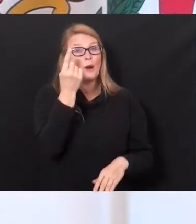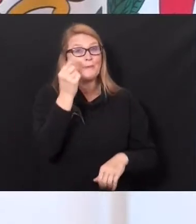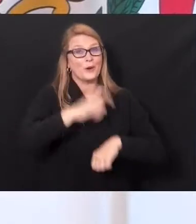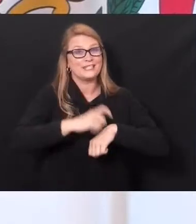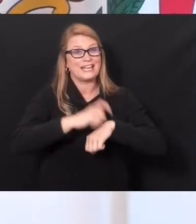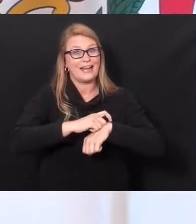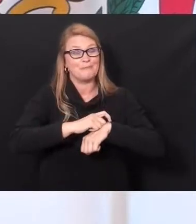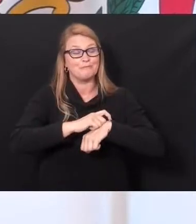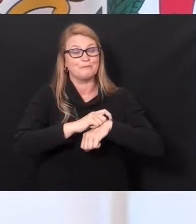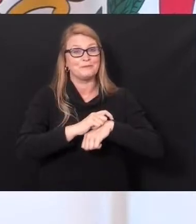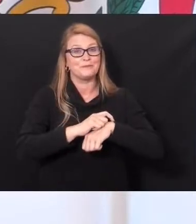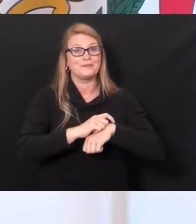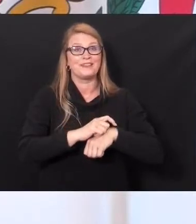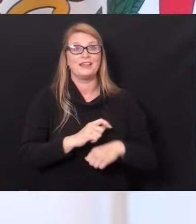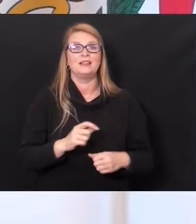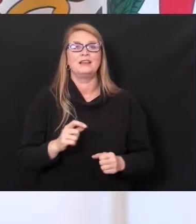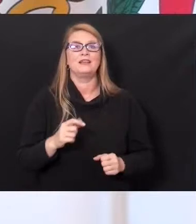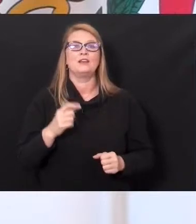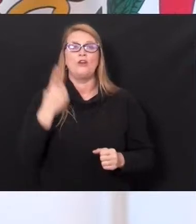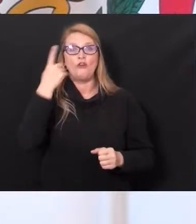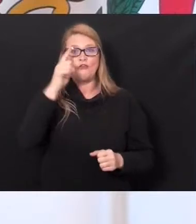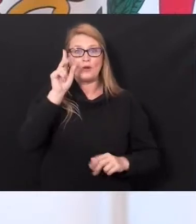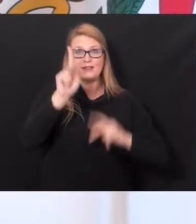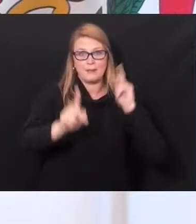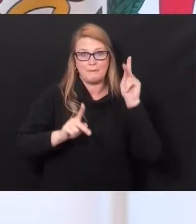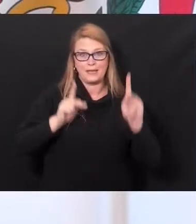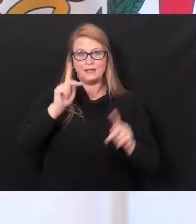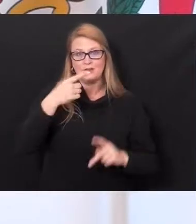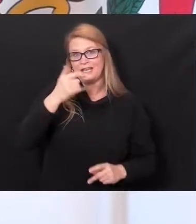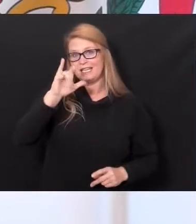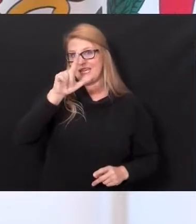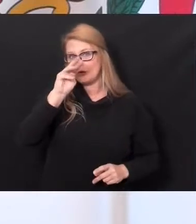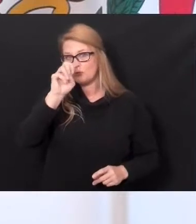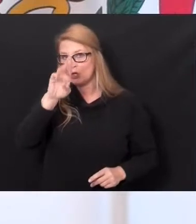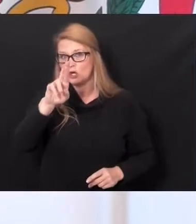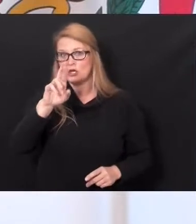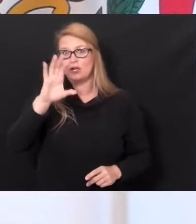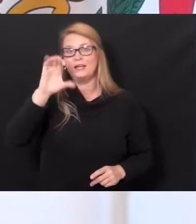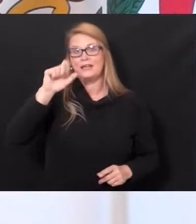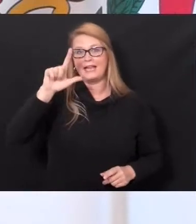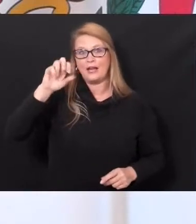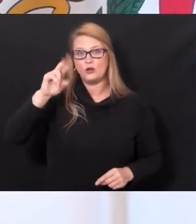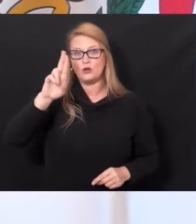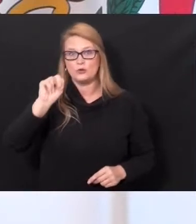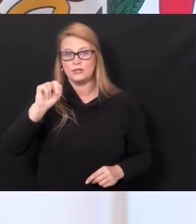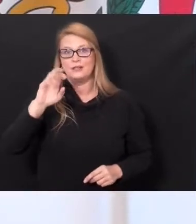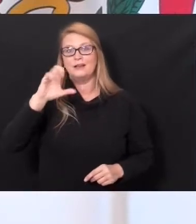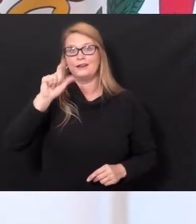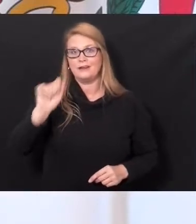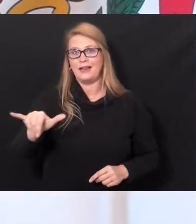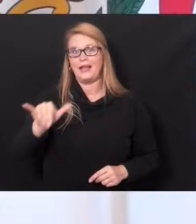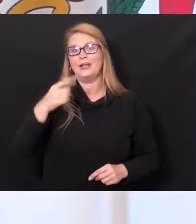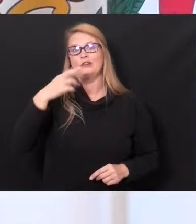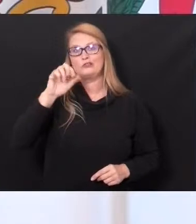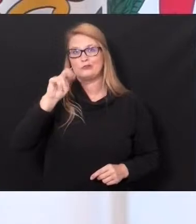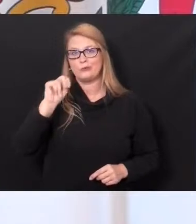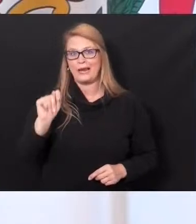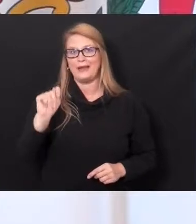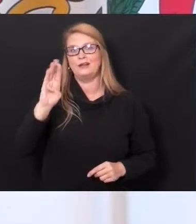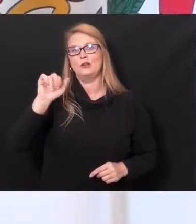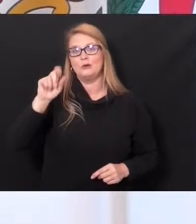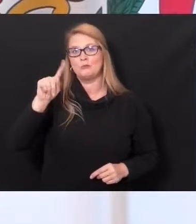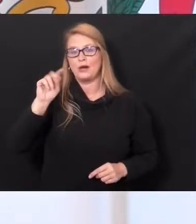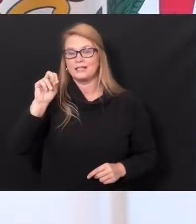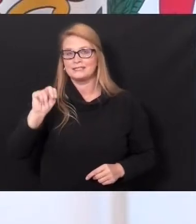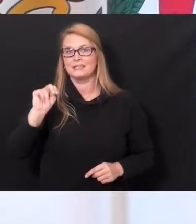we've said it a bunch of times, for those of you in Gilmer County, Calhoun County, Clay County, Grant County,